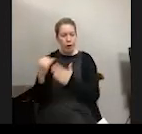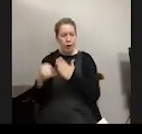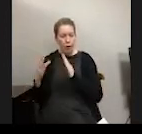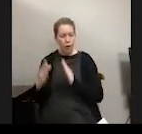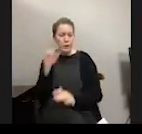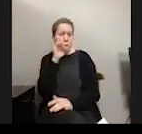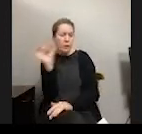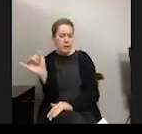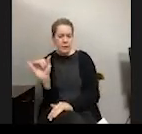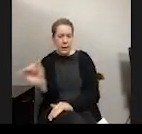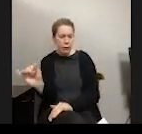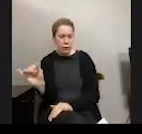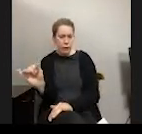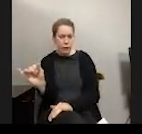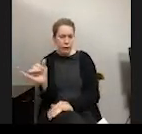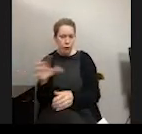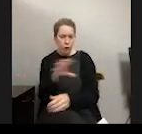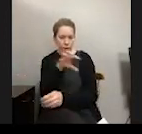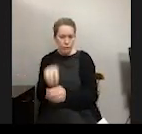creation?